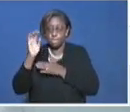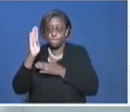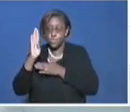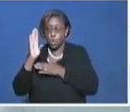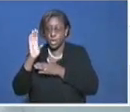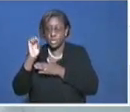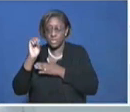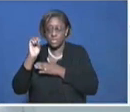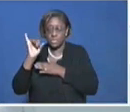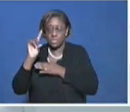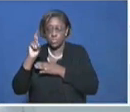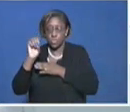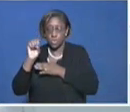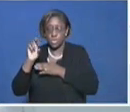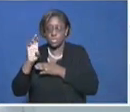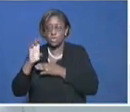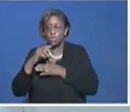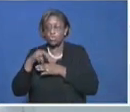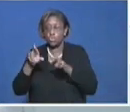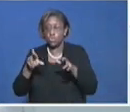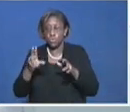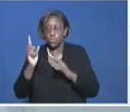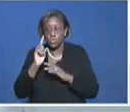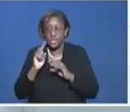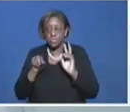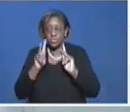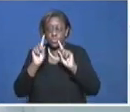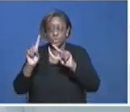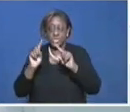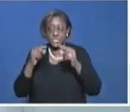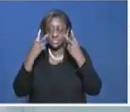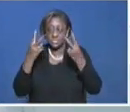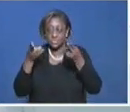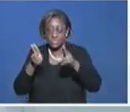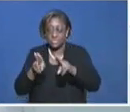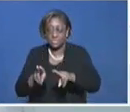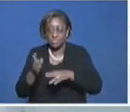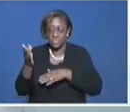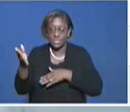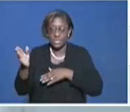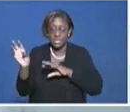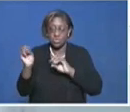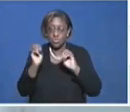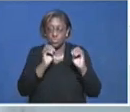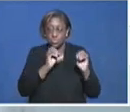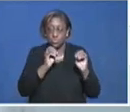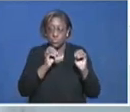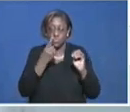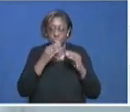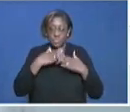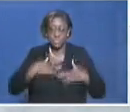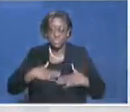Antoine Smith was there this morning as investigators combed the scene of clues and removed the bloodied